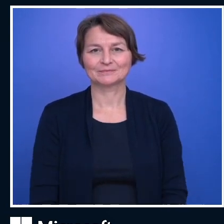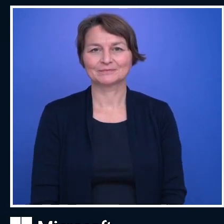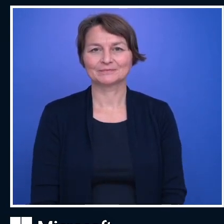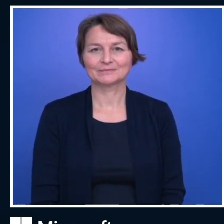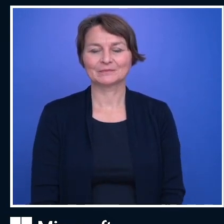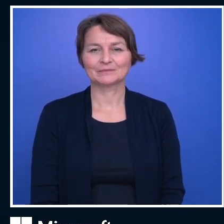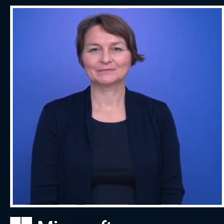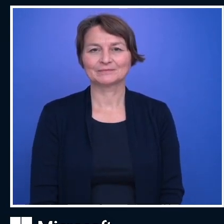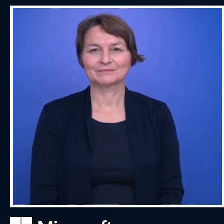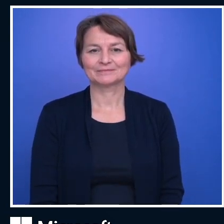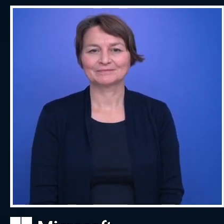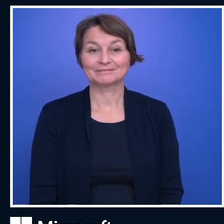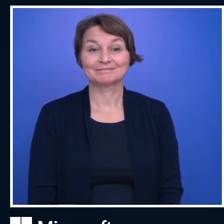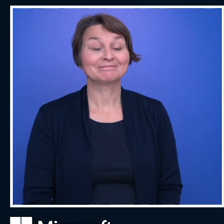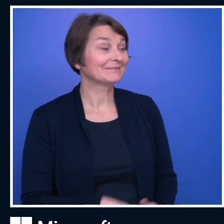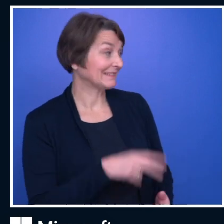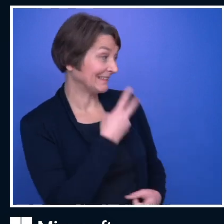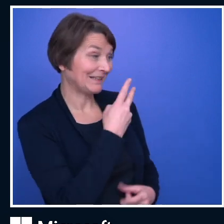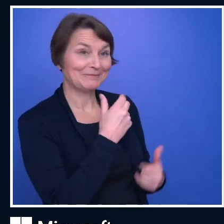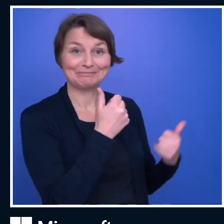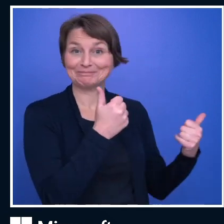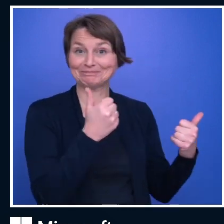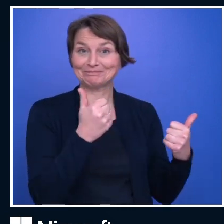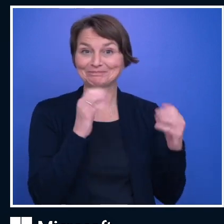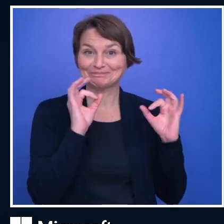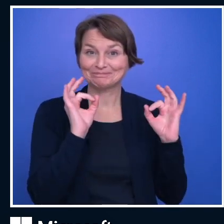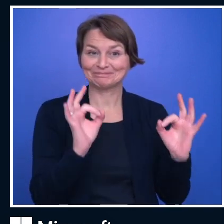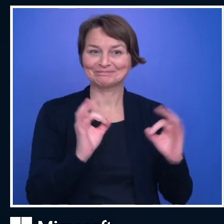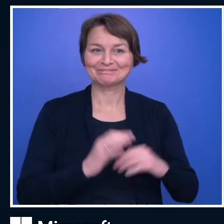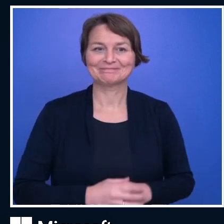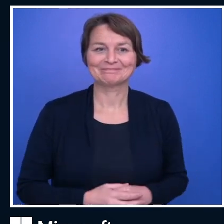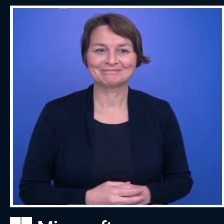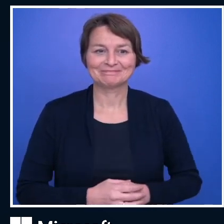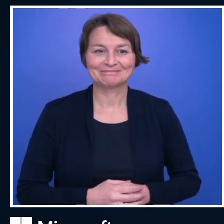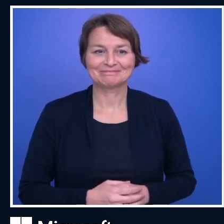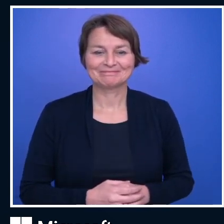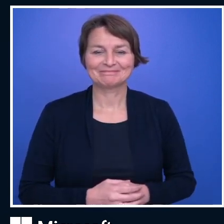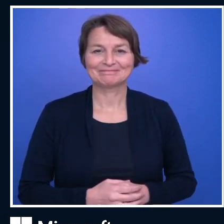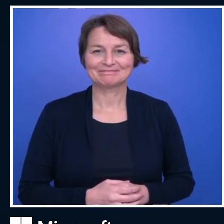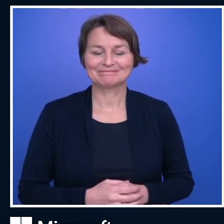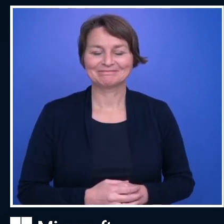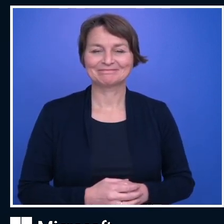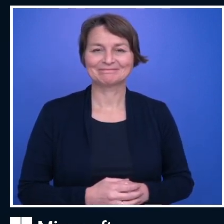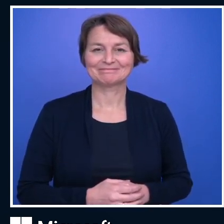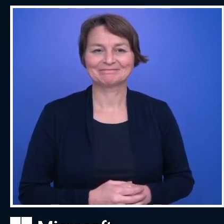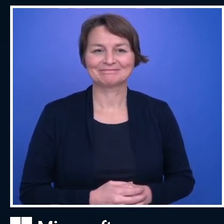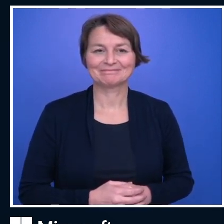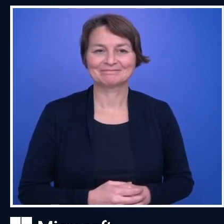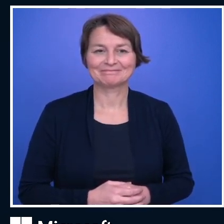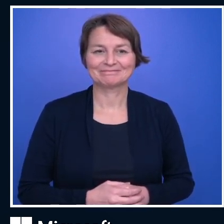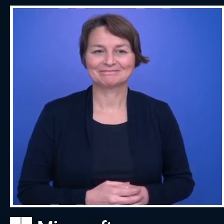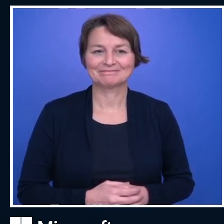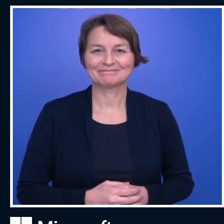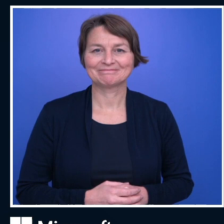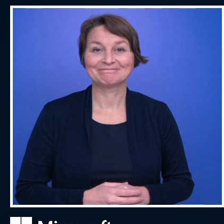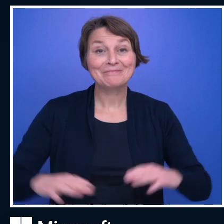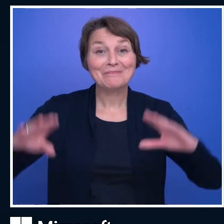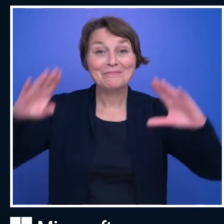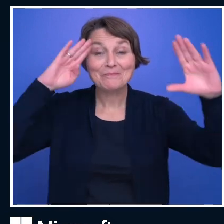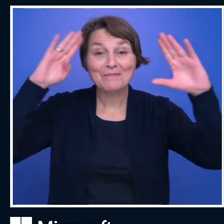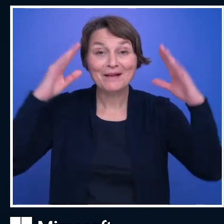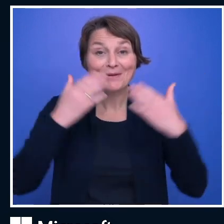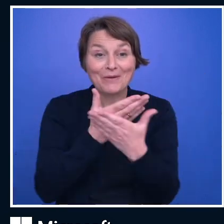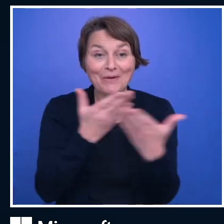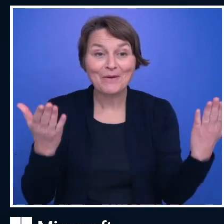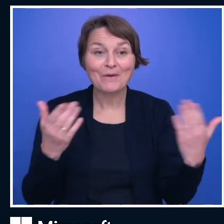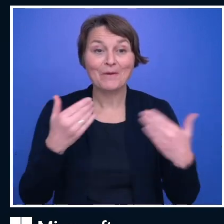We can. There we go. Yeah. Do you see the presentation, right? We do. All right. Okay. So hello, everybody. I'm Ananya Vedala,